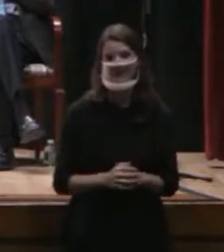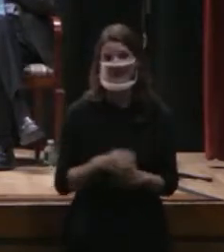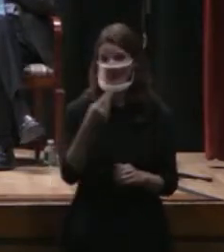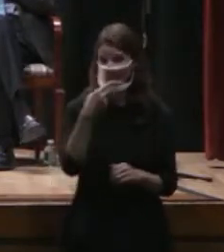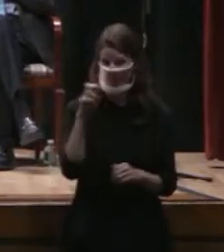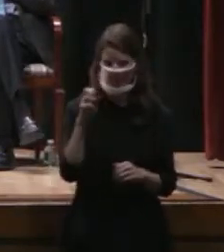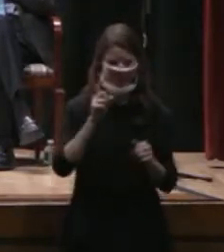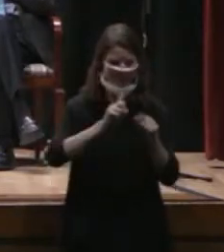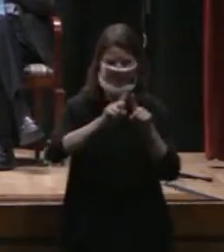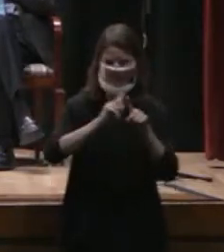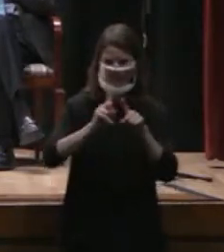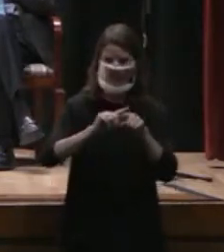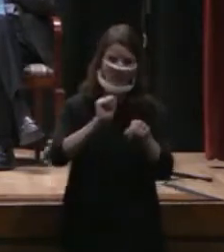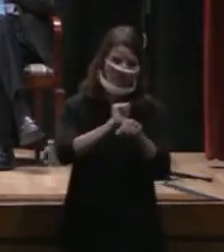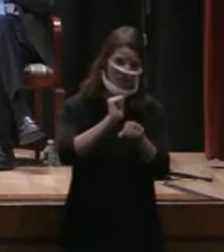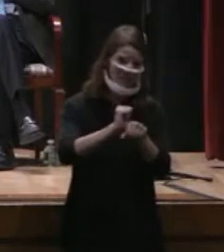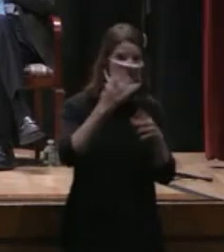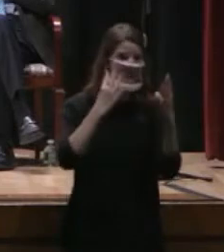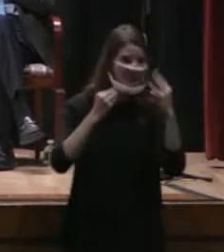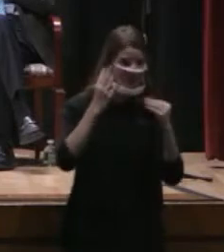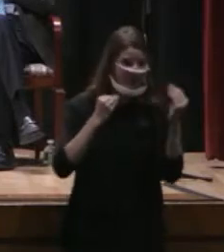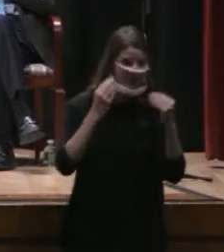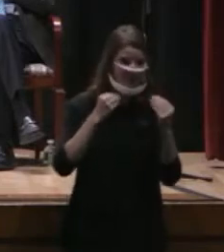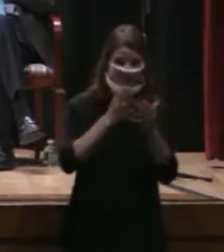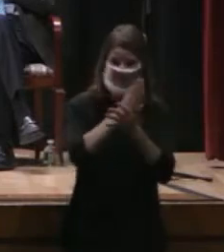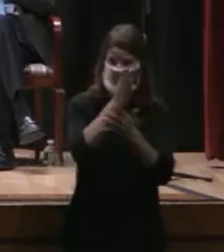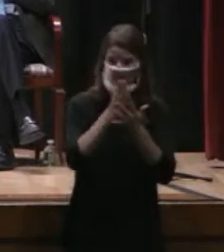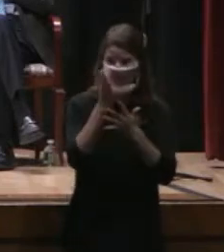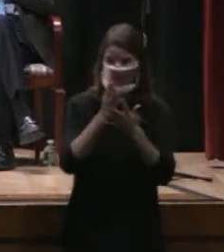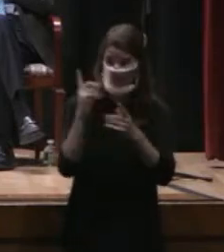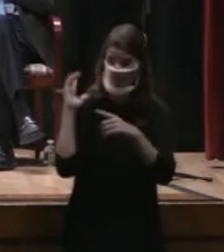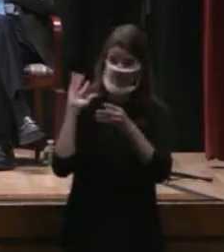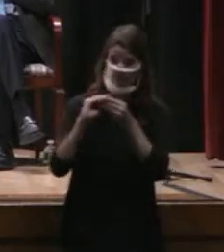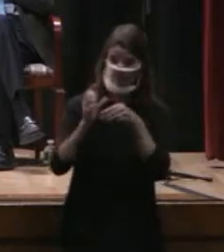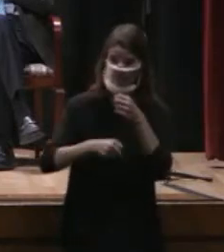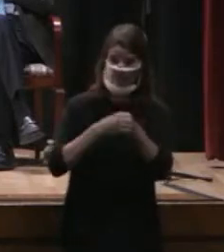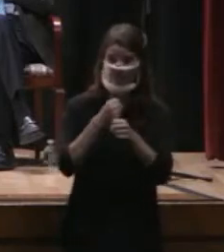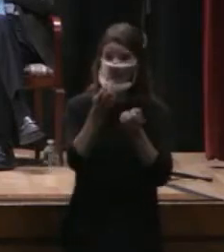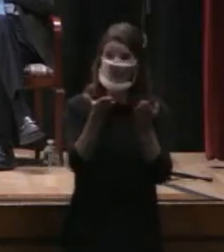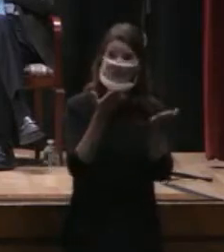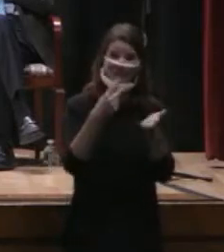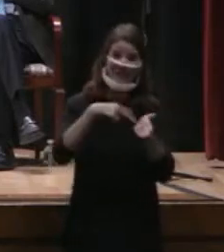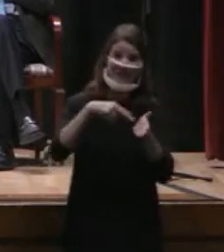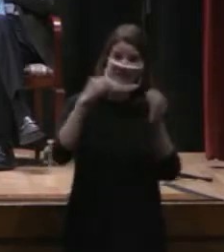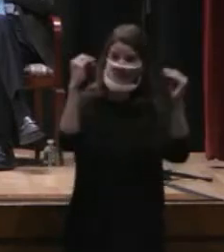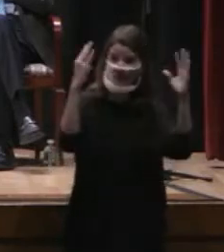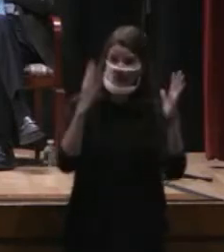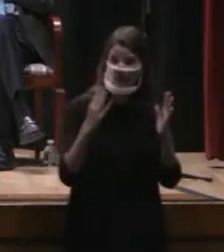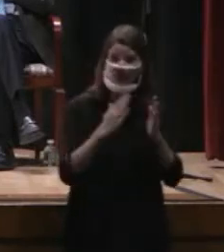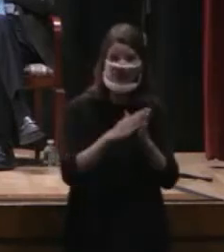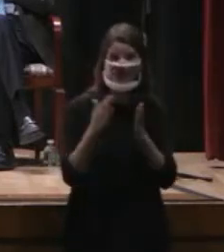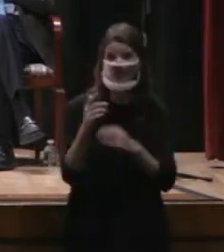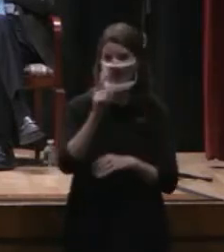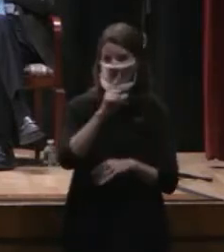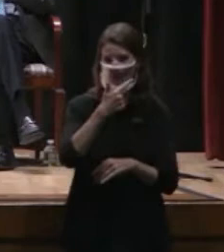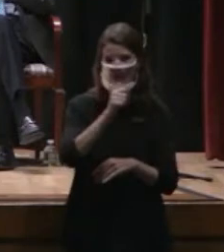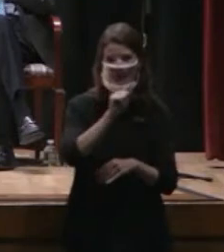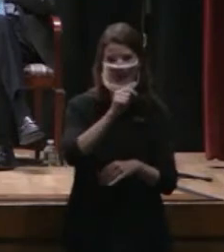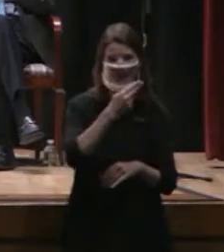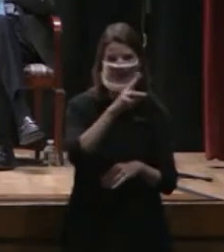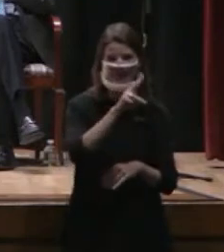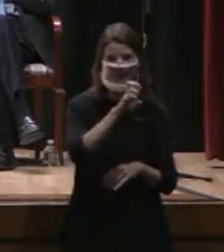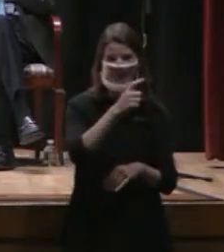He has had a multitude of jobs and experiences in the succeeding years, including serving as a dance instructor at Garth Fagan